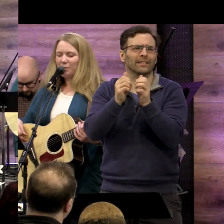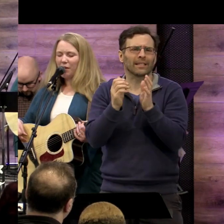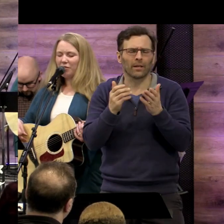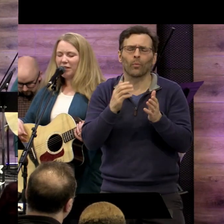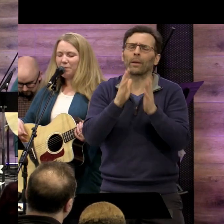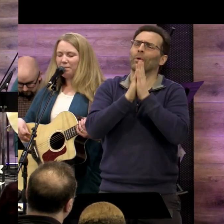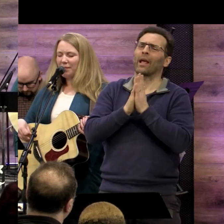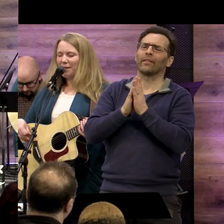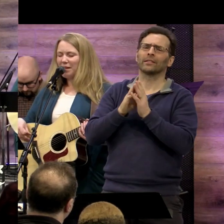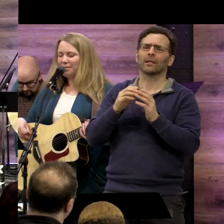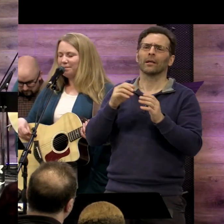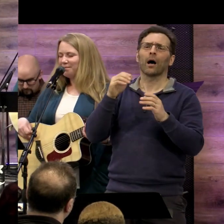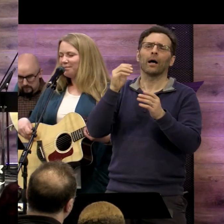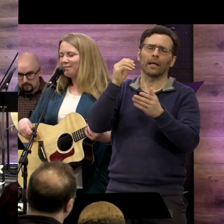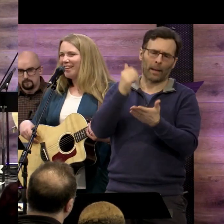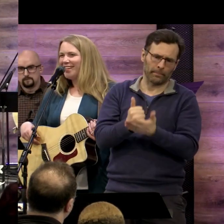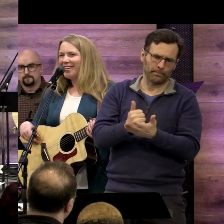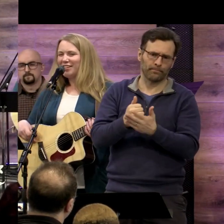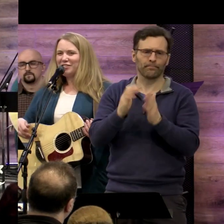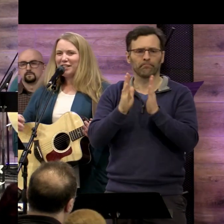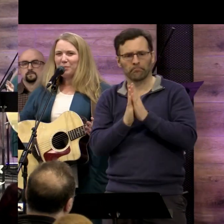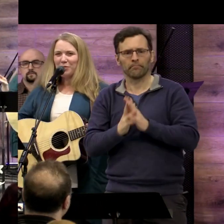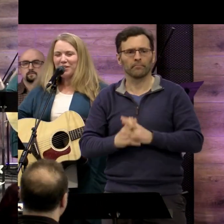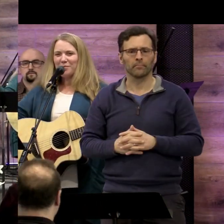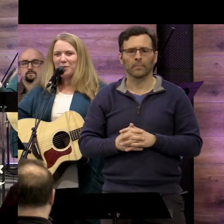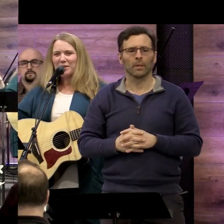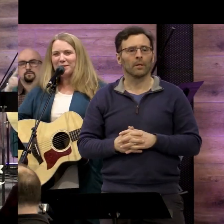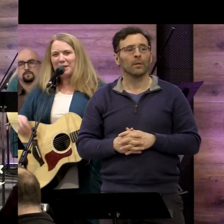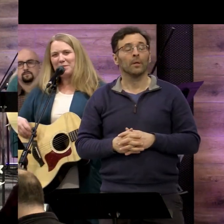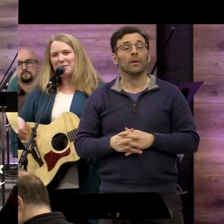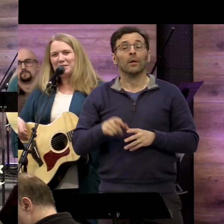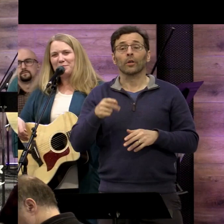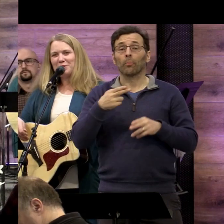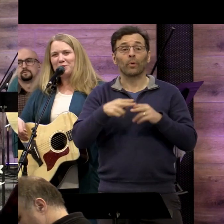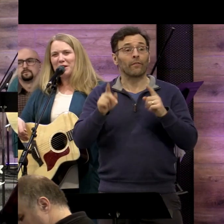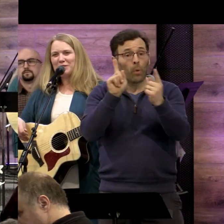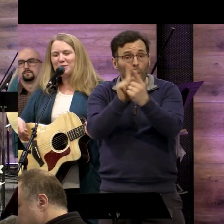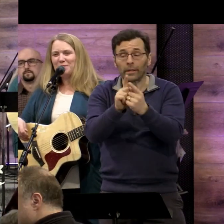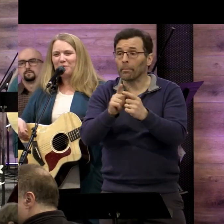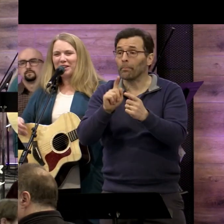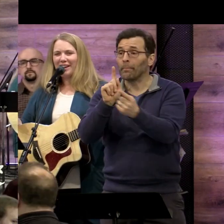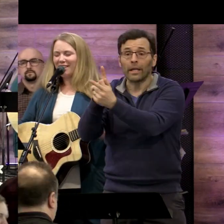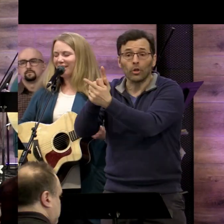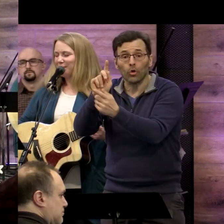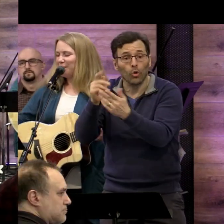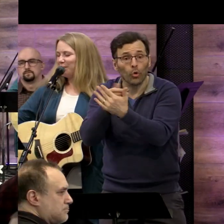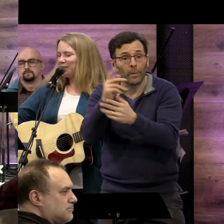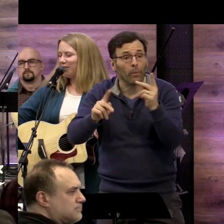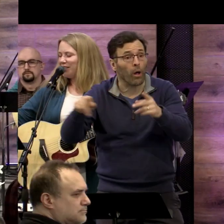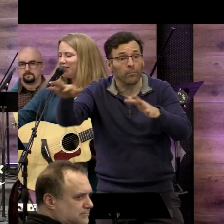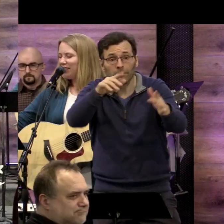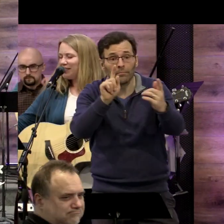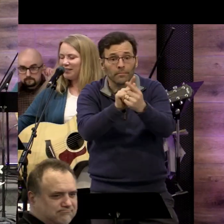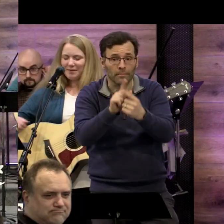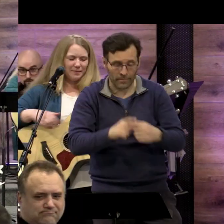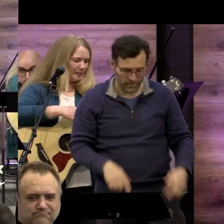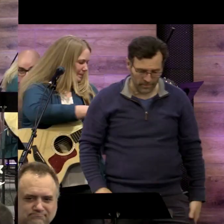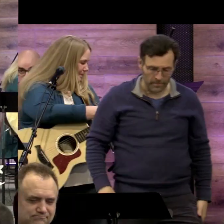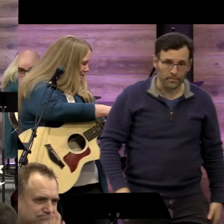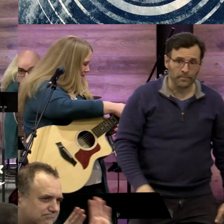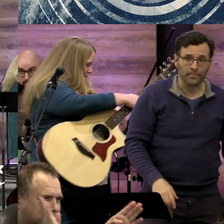in his powerful name. Amen. You can take a brief moment to maybe meet someone new around you, and when Kyle comes up, please find your seats.